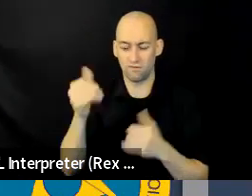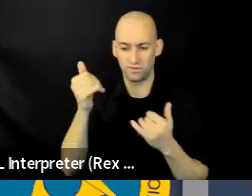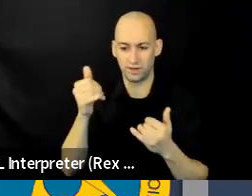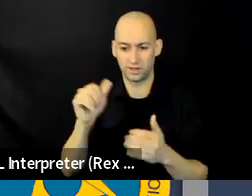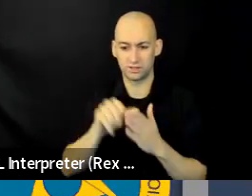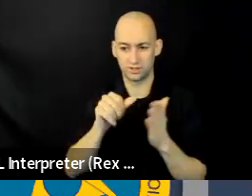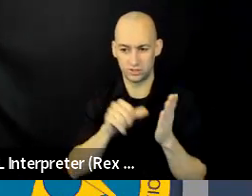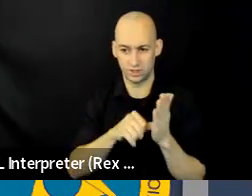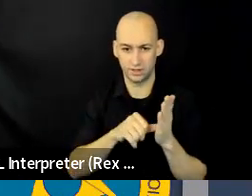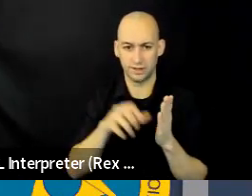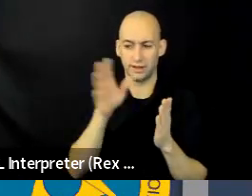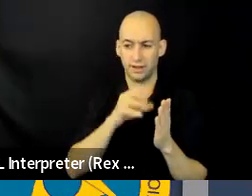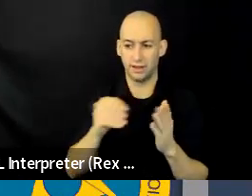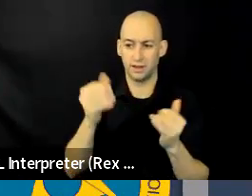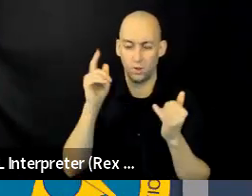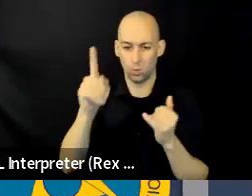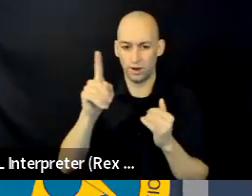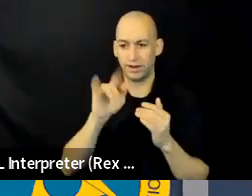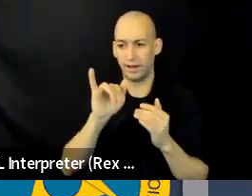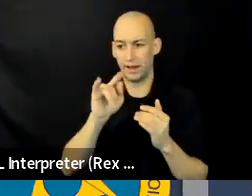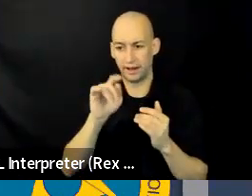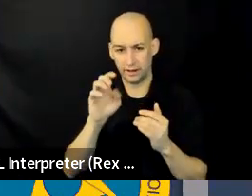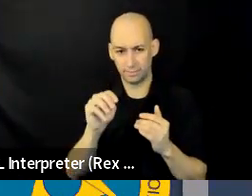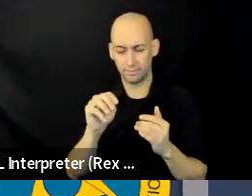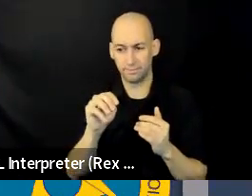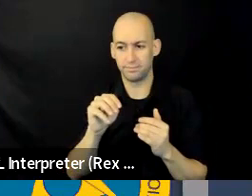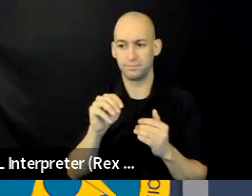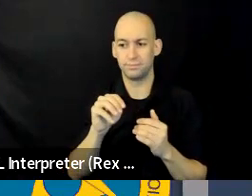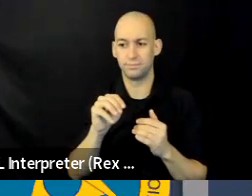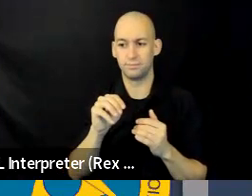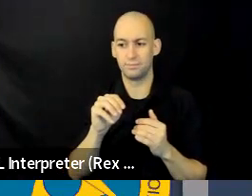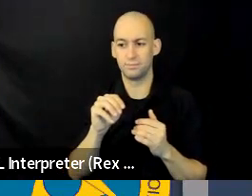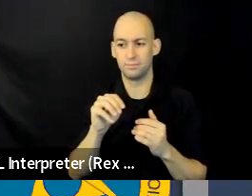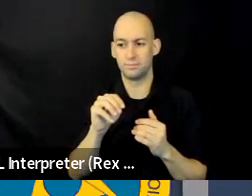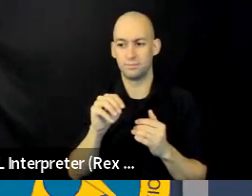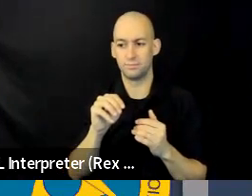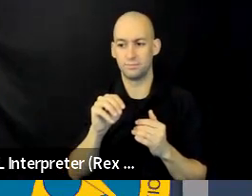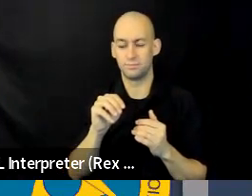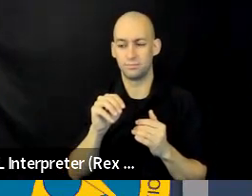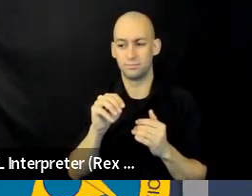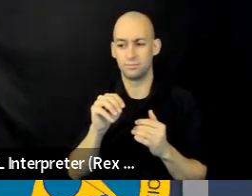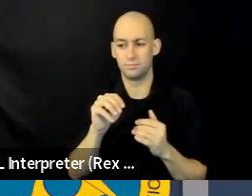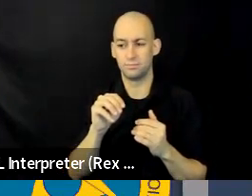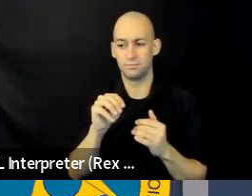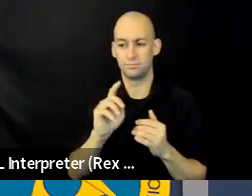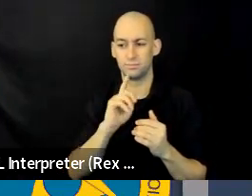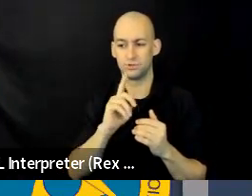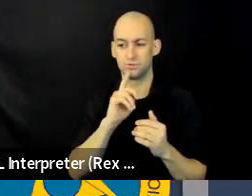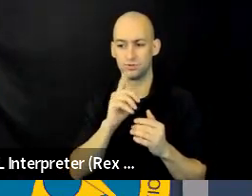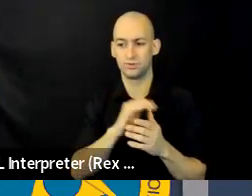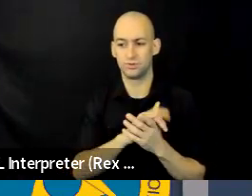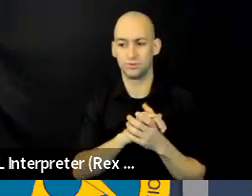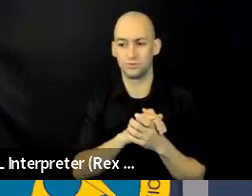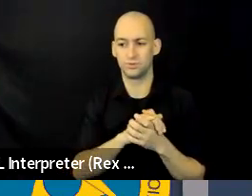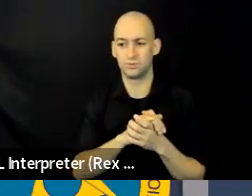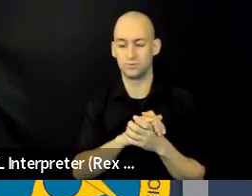agenda, and there was one item where. One second. Can you clarify that, please? Sure. Thank you. Forgive